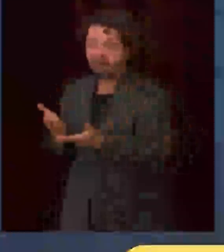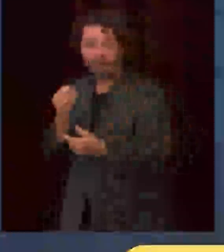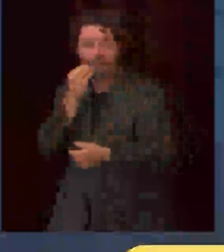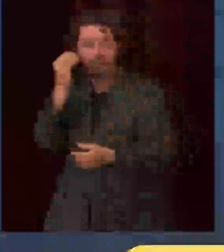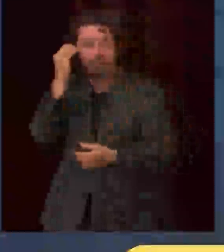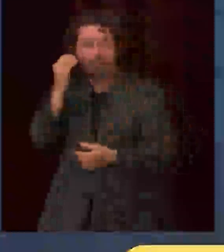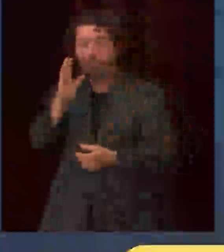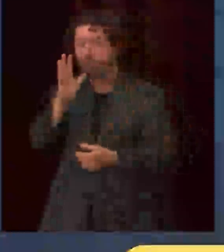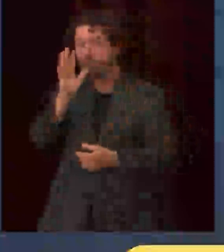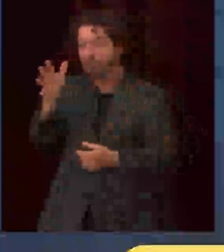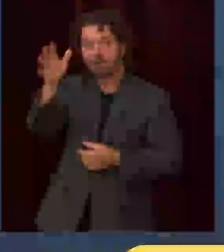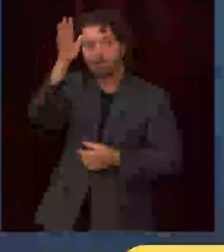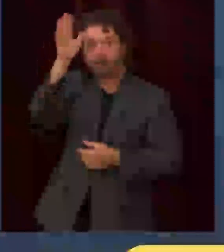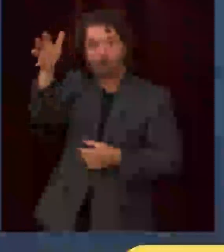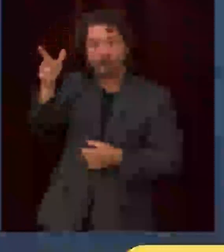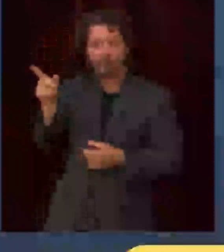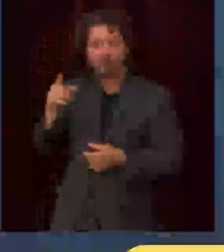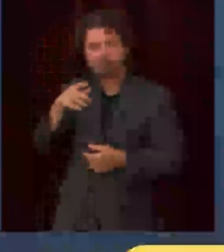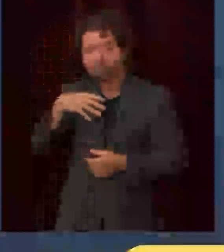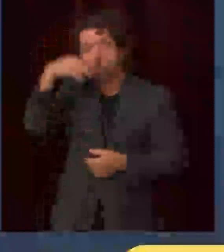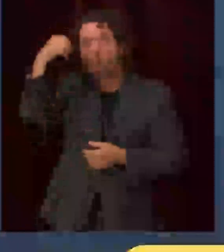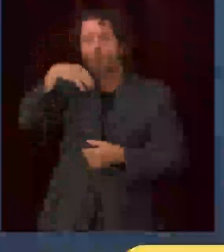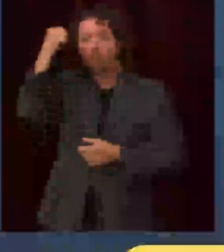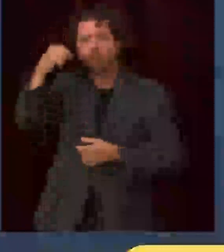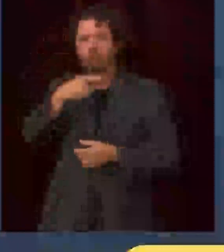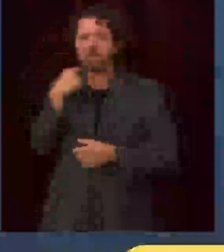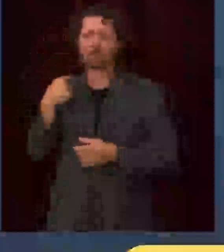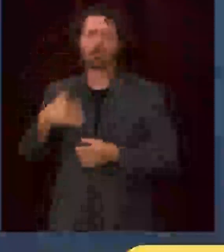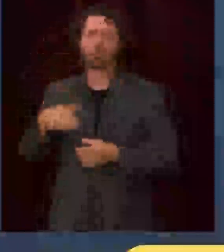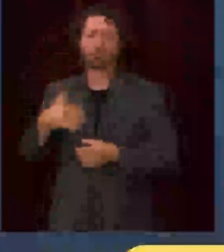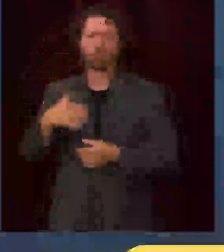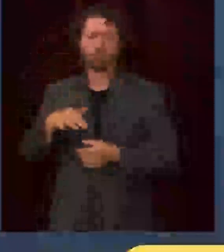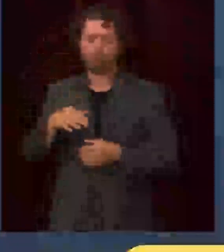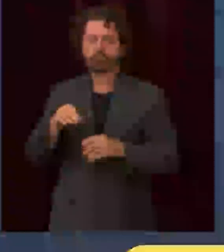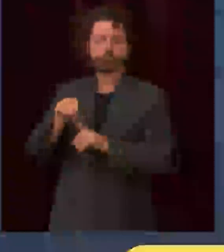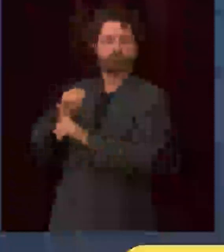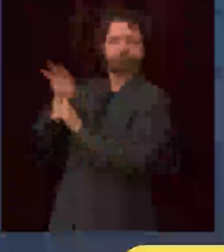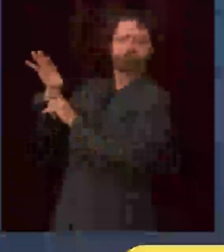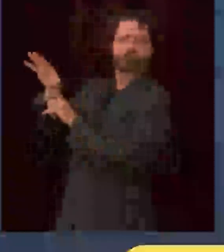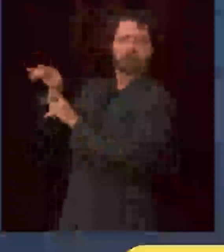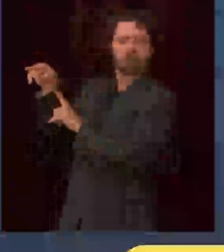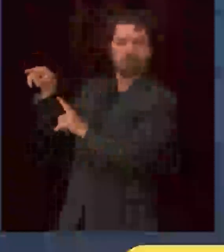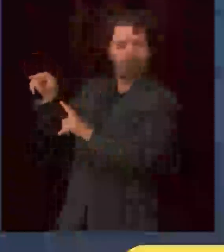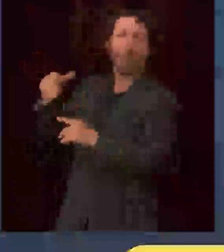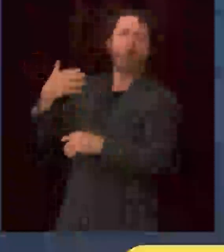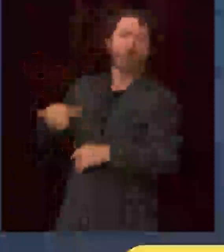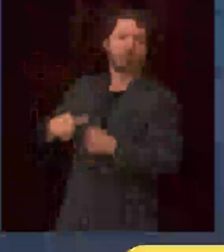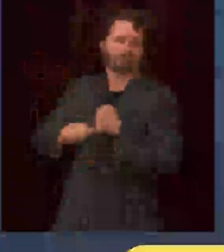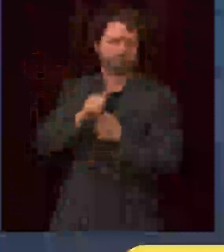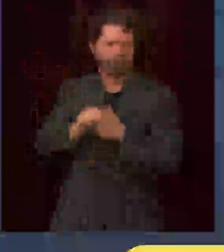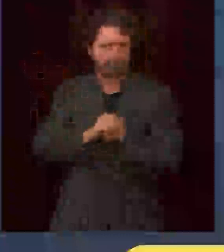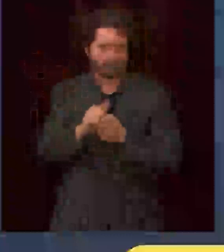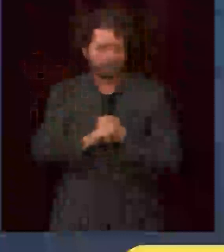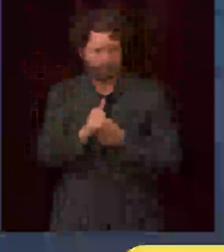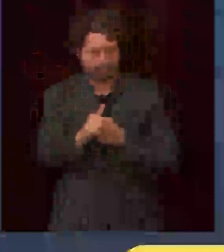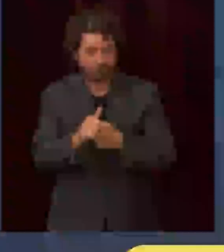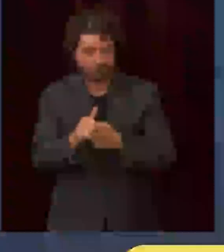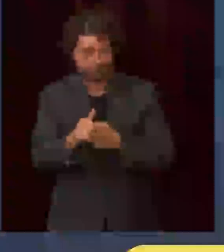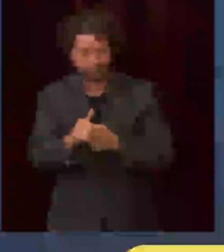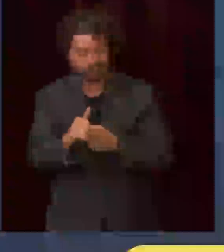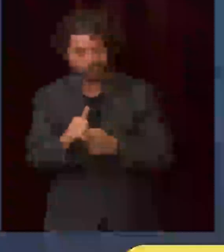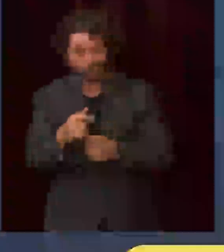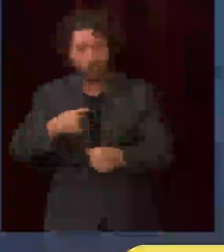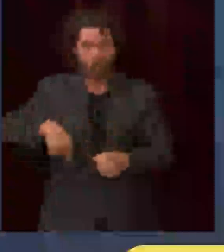and I hope people are being really careful about that. People still need to show care for themselves and their families.